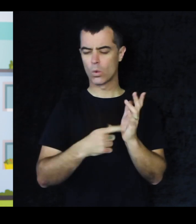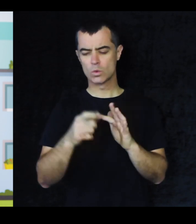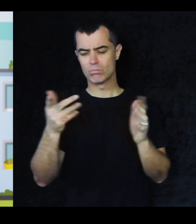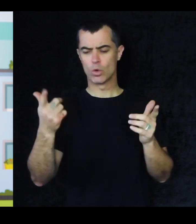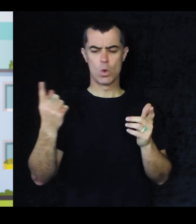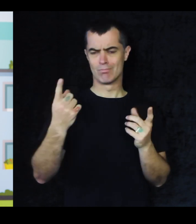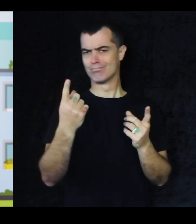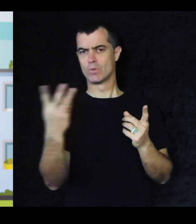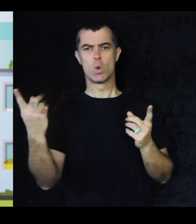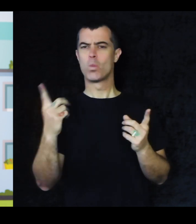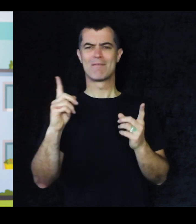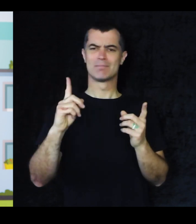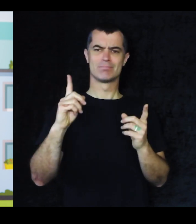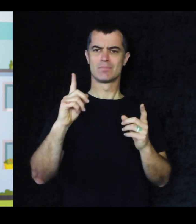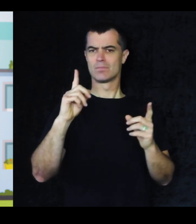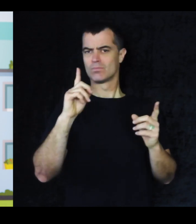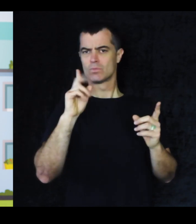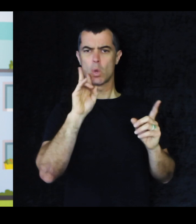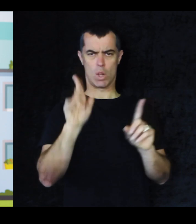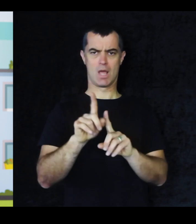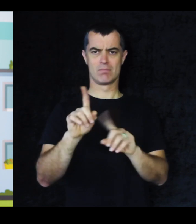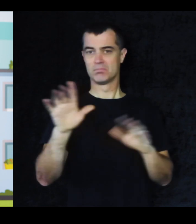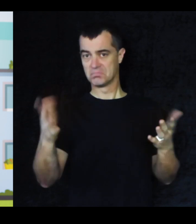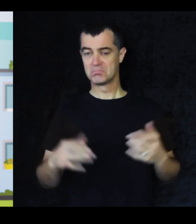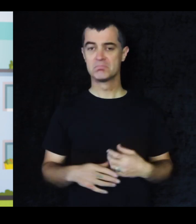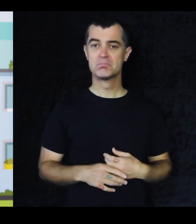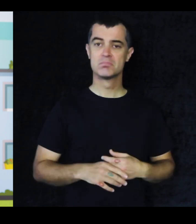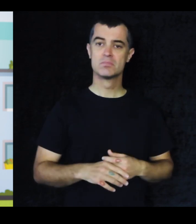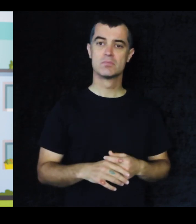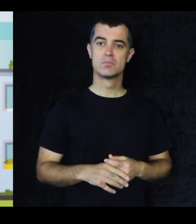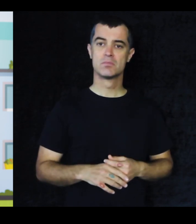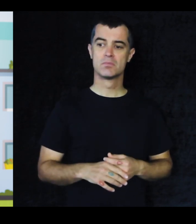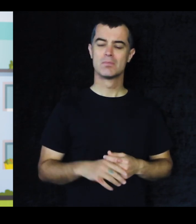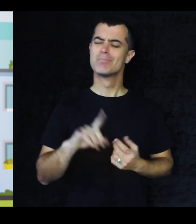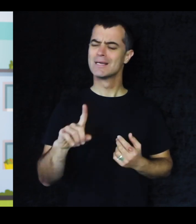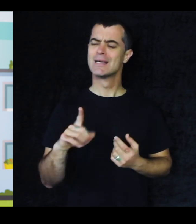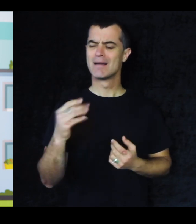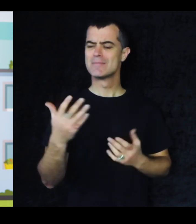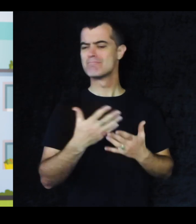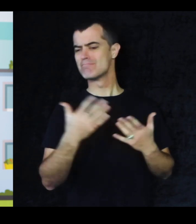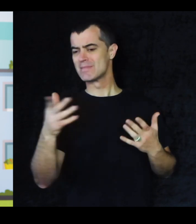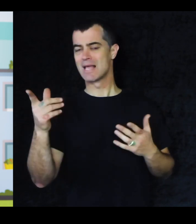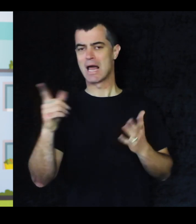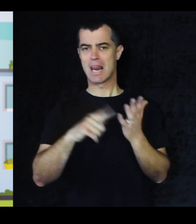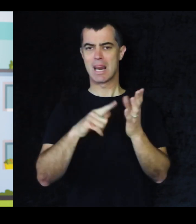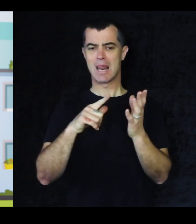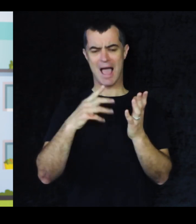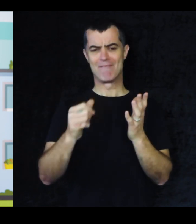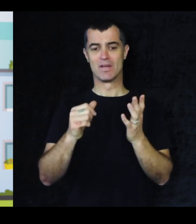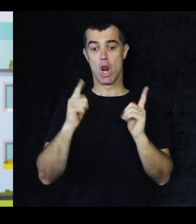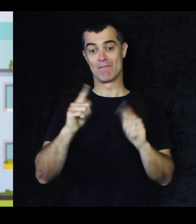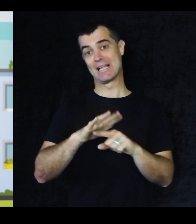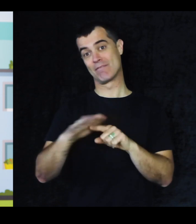or landlords or whatever setup they use. But they have a big say in